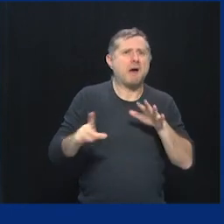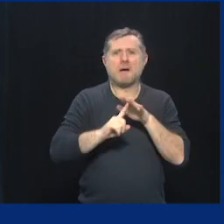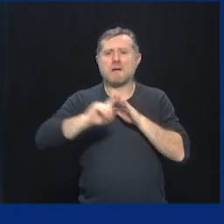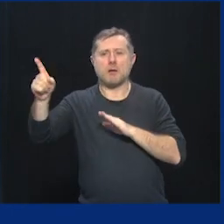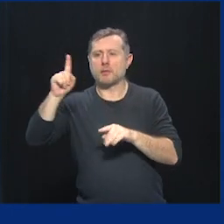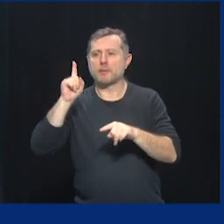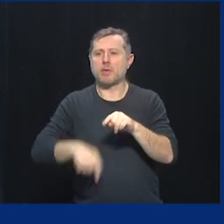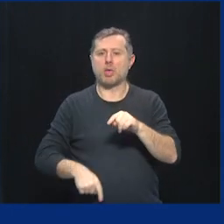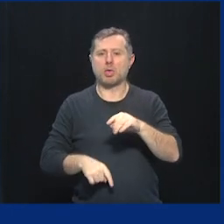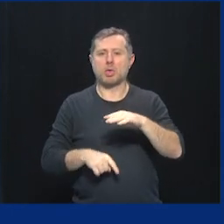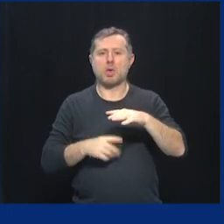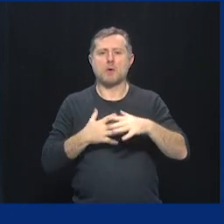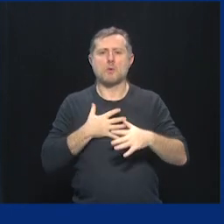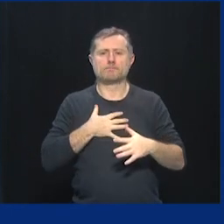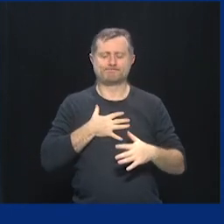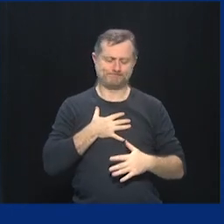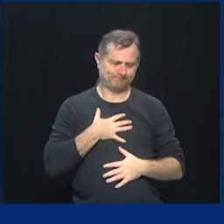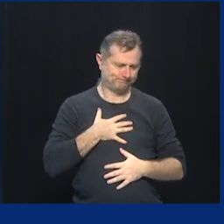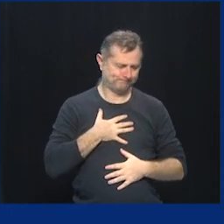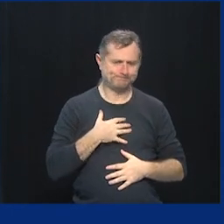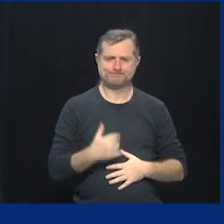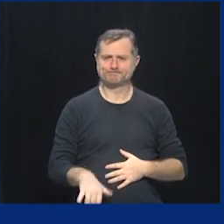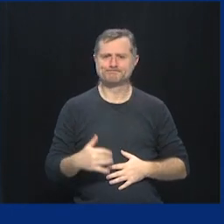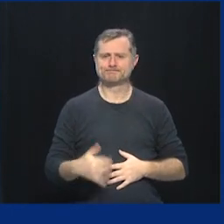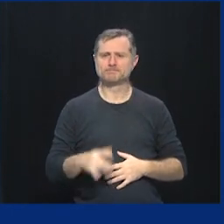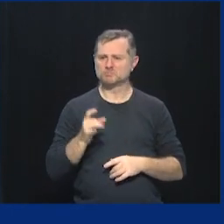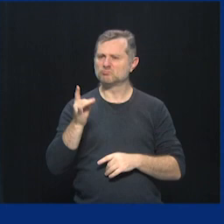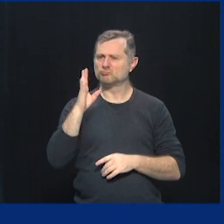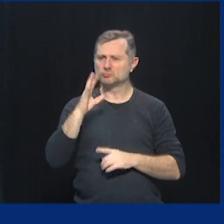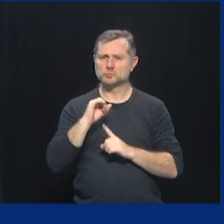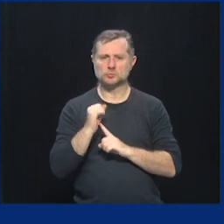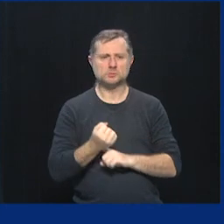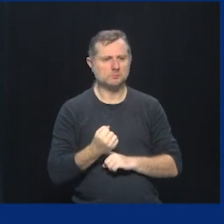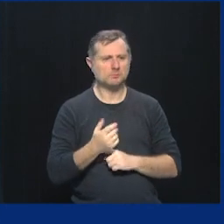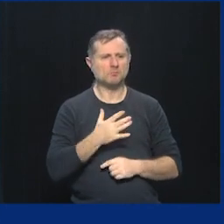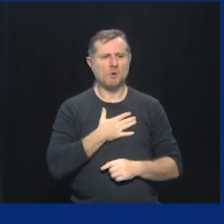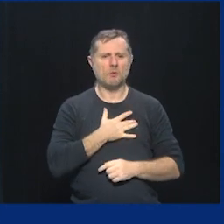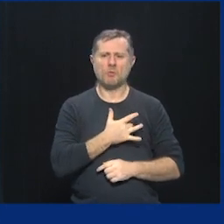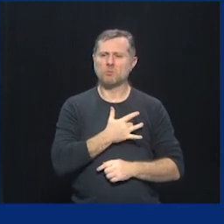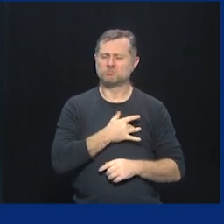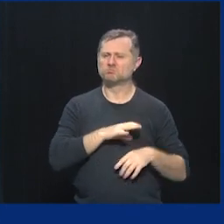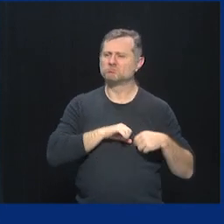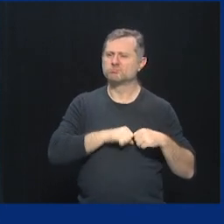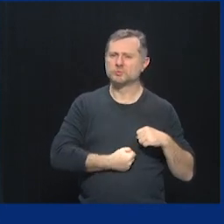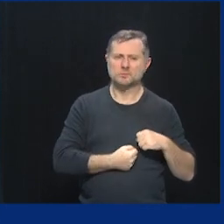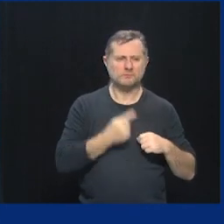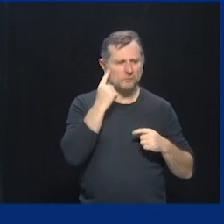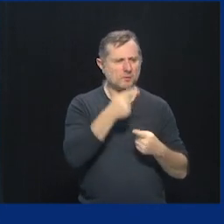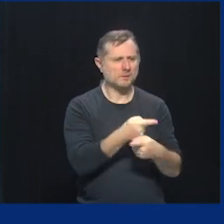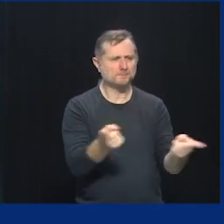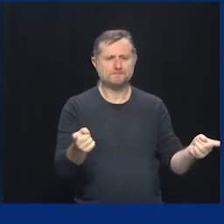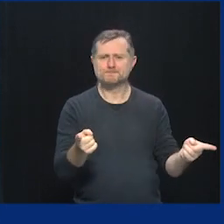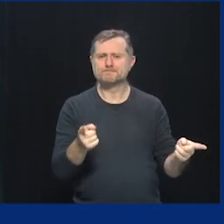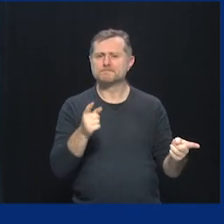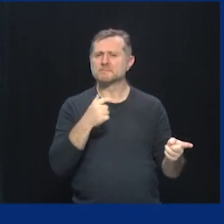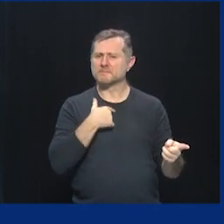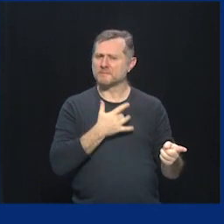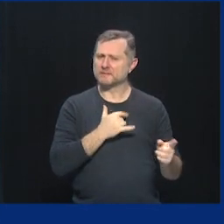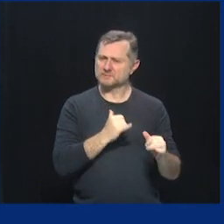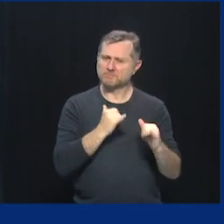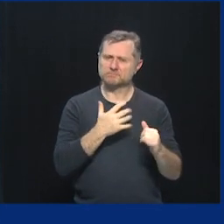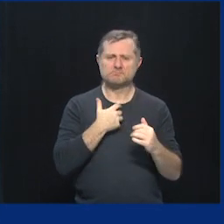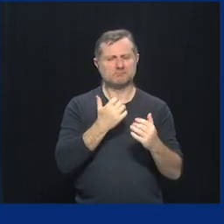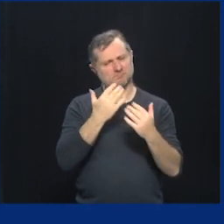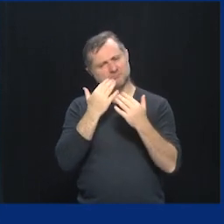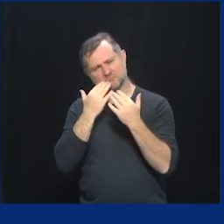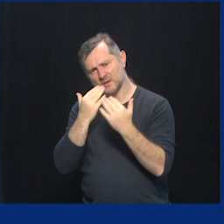It's an awful, awful situation, and our hearts go out to them. I too want to thank all of our